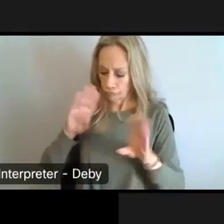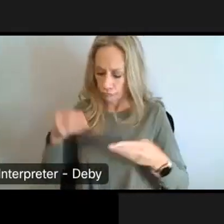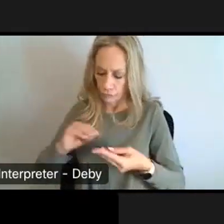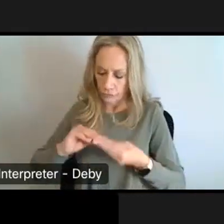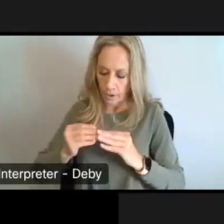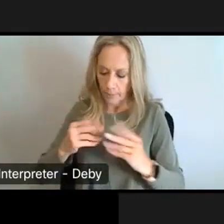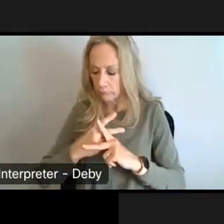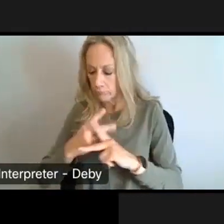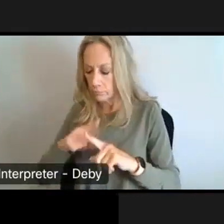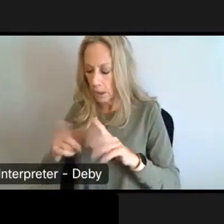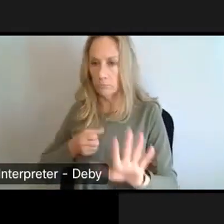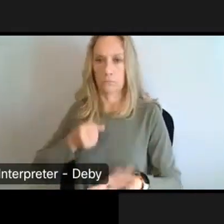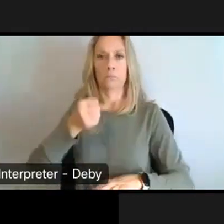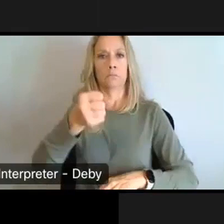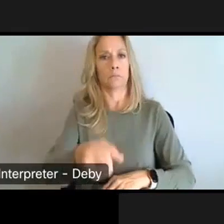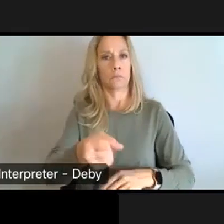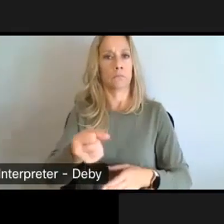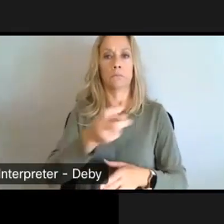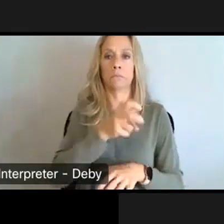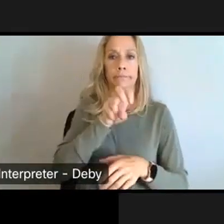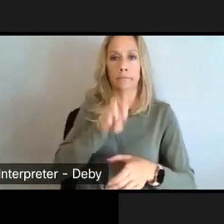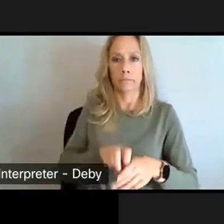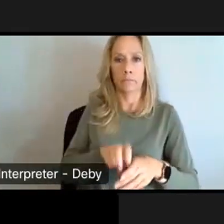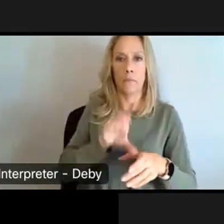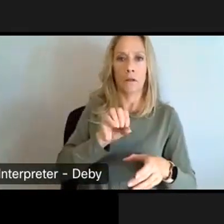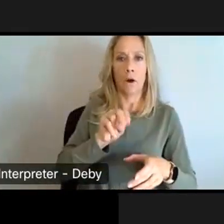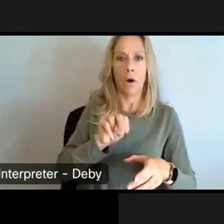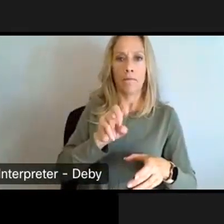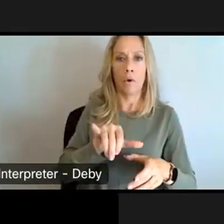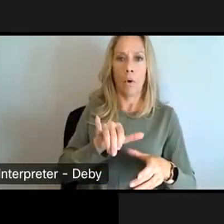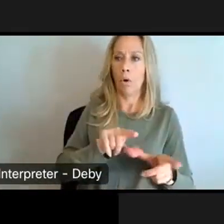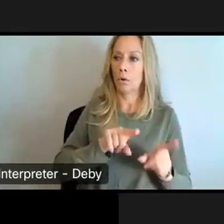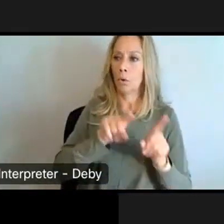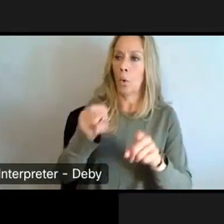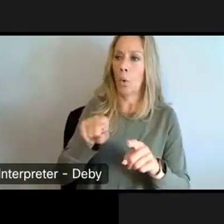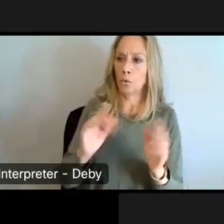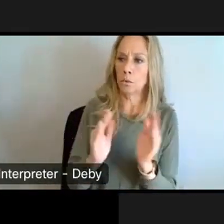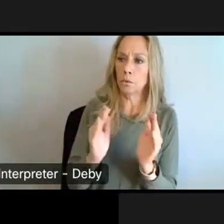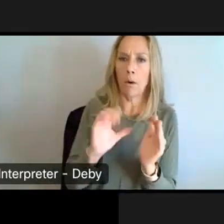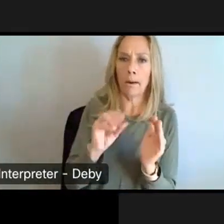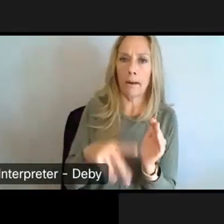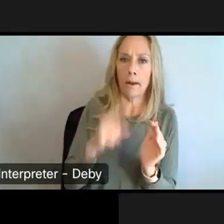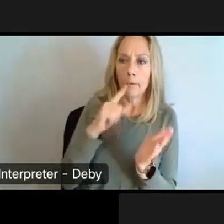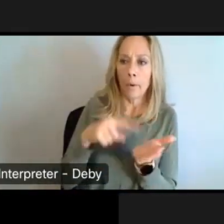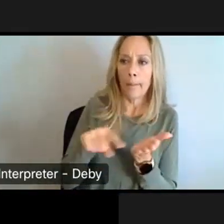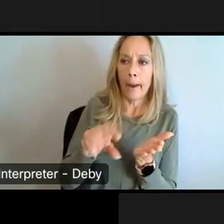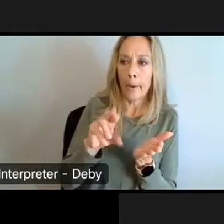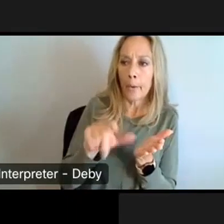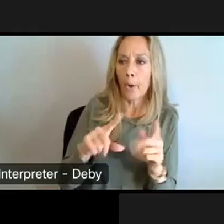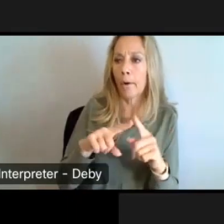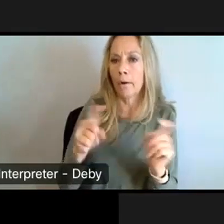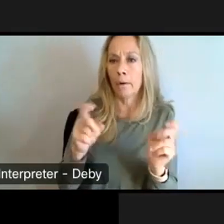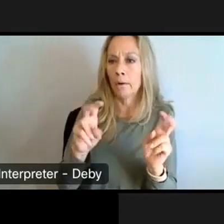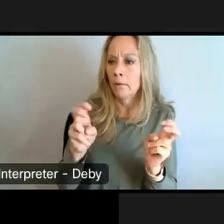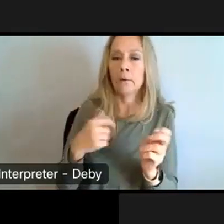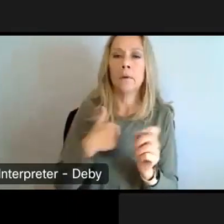all of a sudden, I get put in a convoy to go to a small camp to do payroll or take care of financial issues. And on